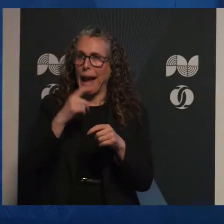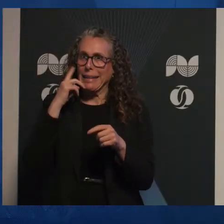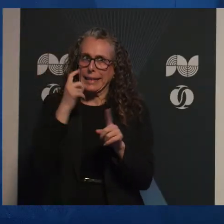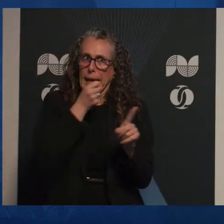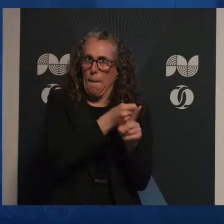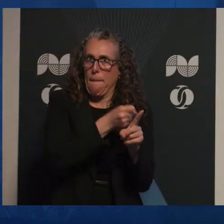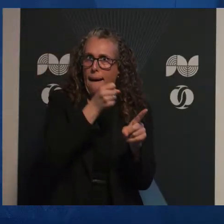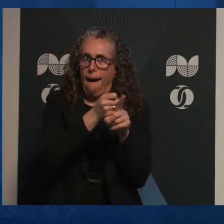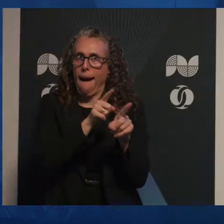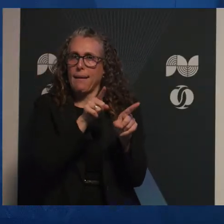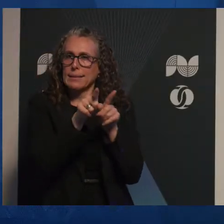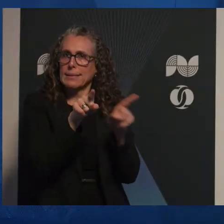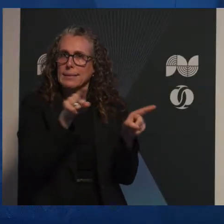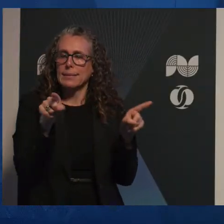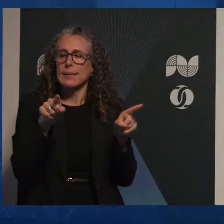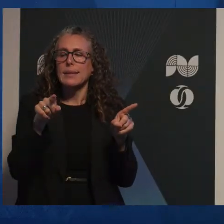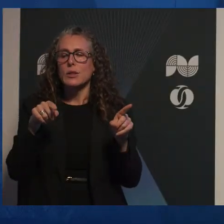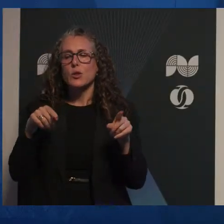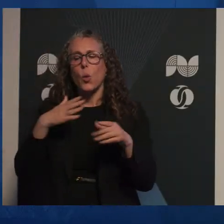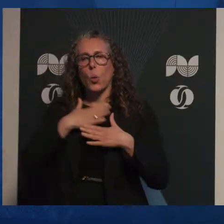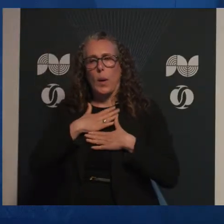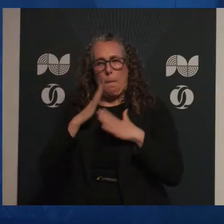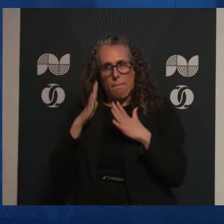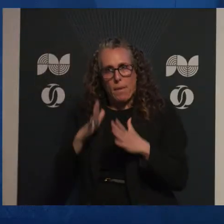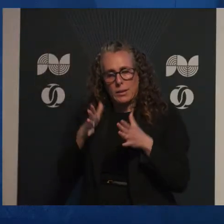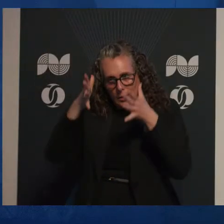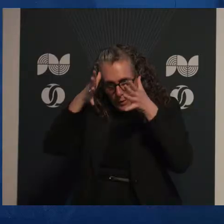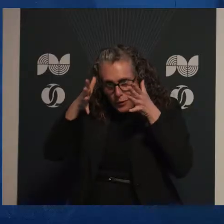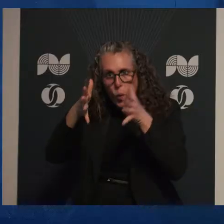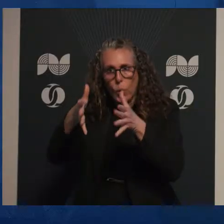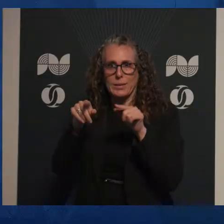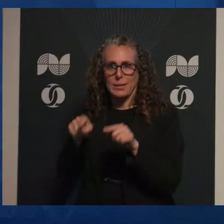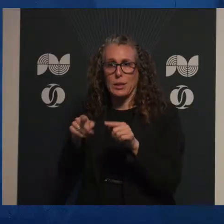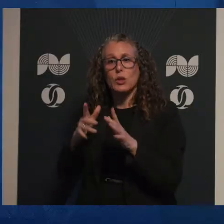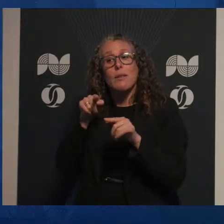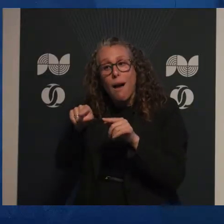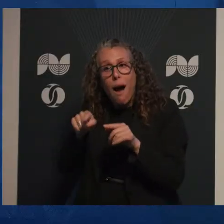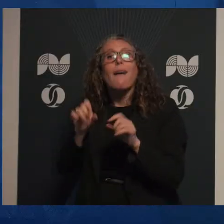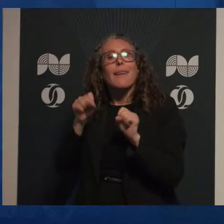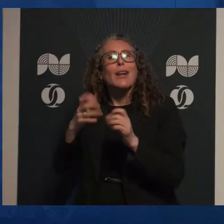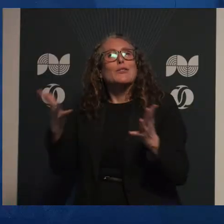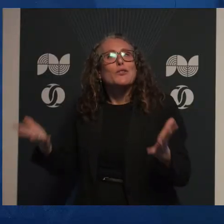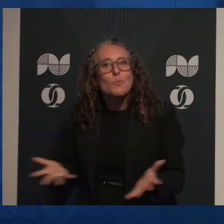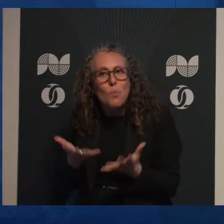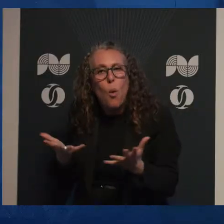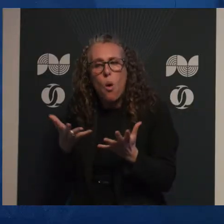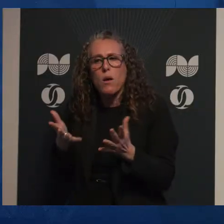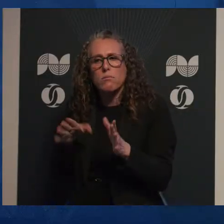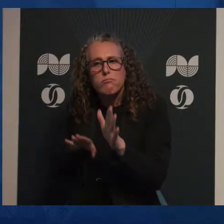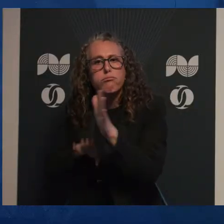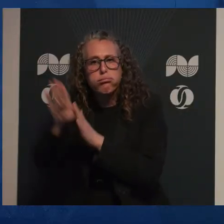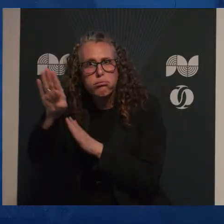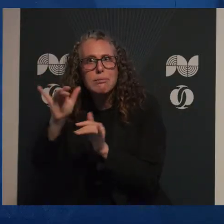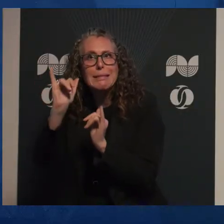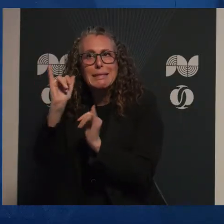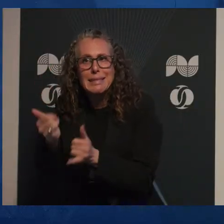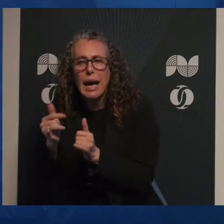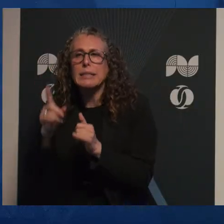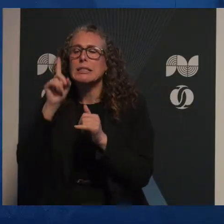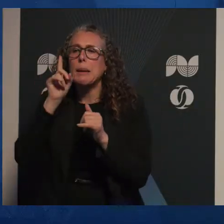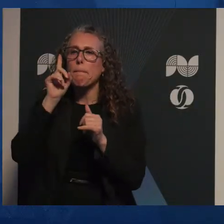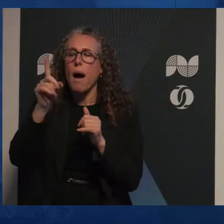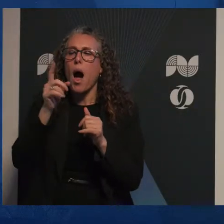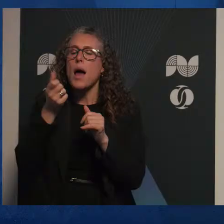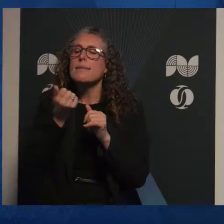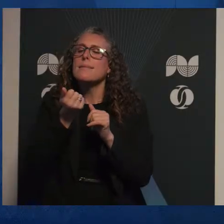put quite a lot of focus as a kind of enabler for private sector as a driver, but with the correction for some of the excesses